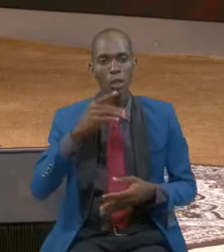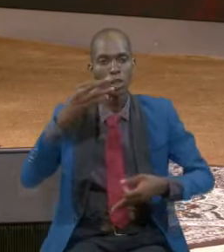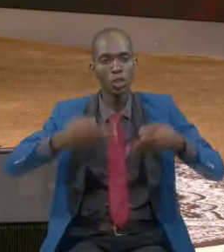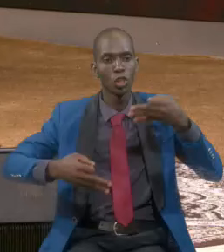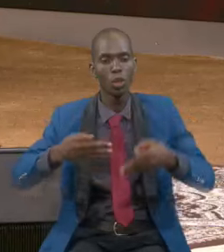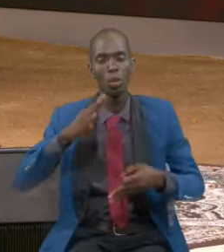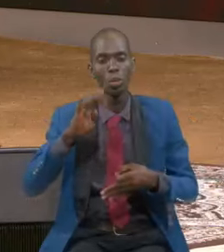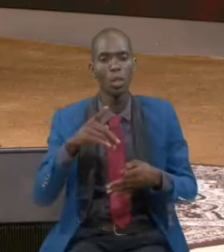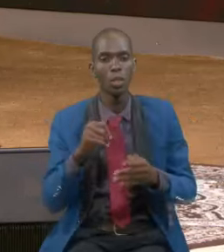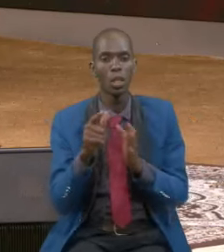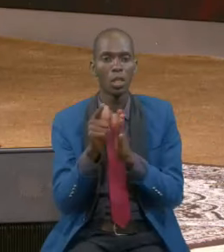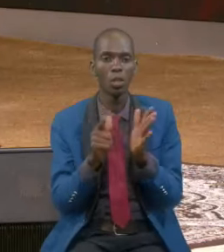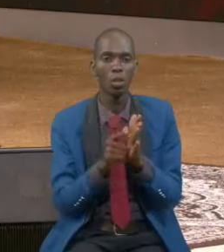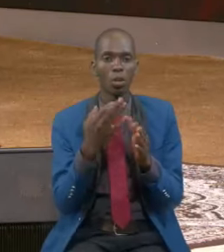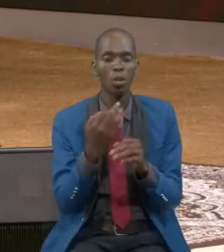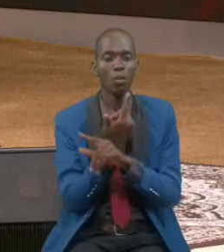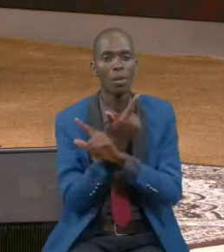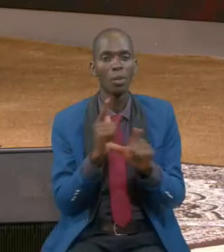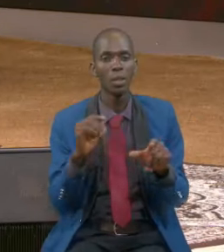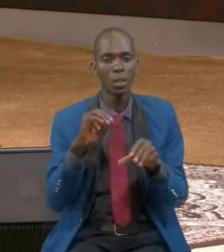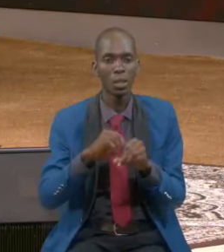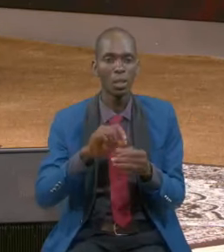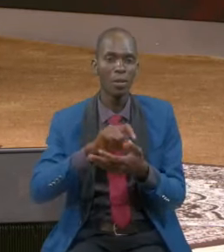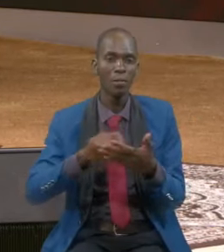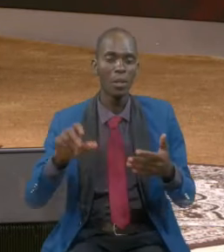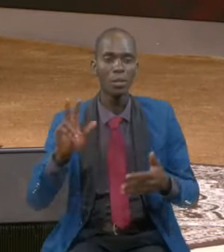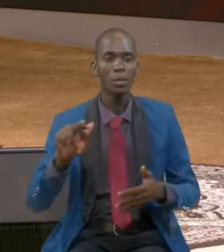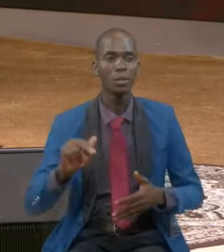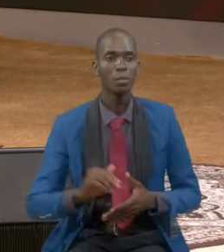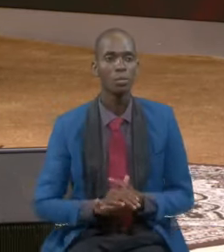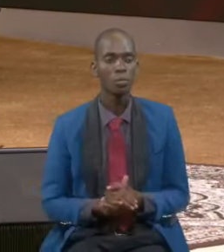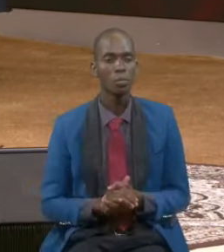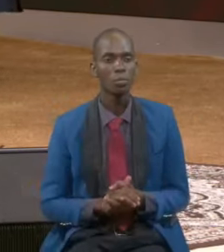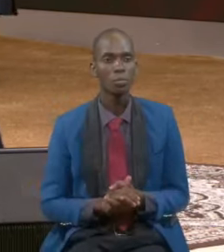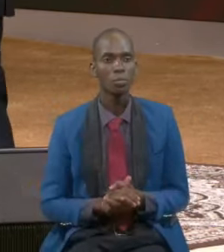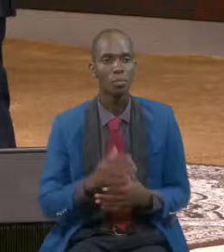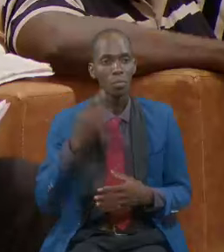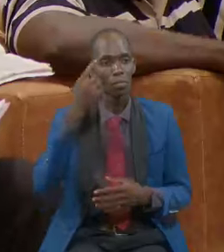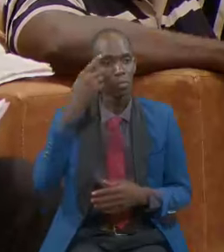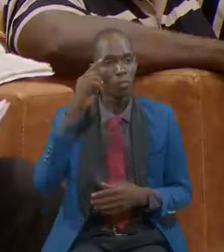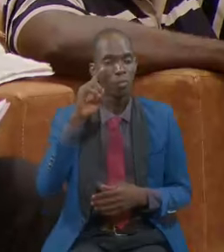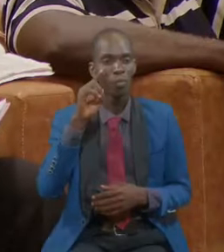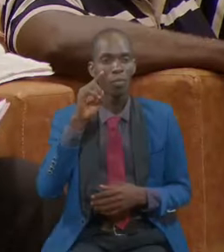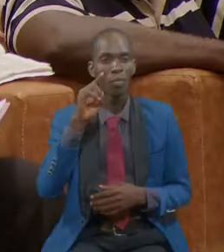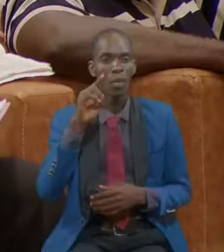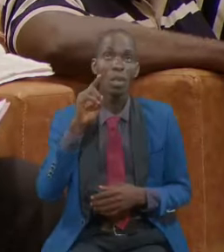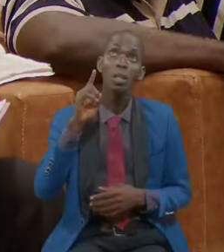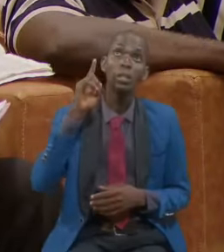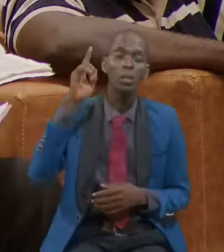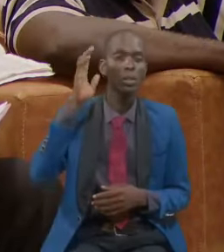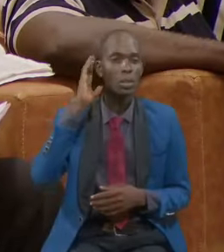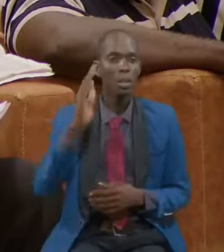the law of liberty. Verse 13, in verse 13, for he shall